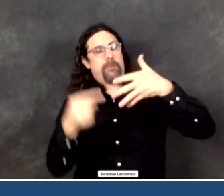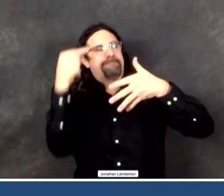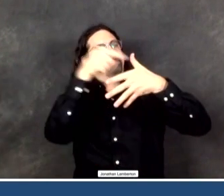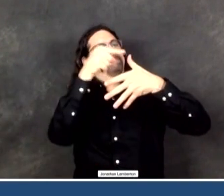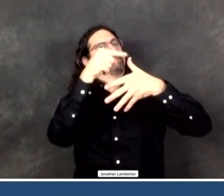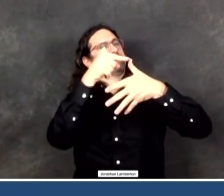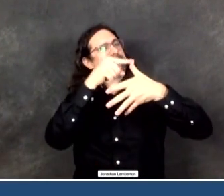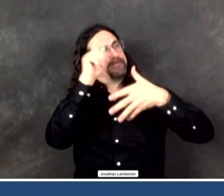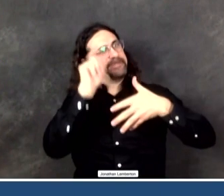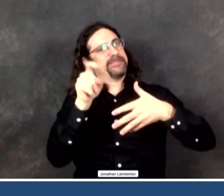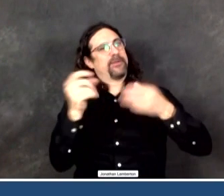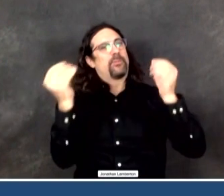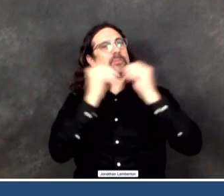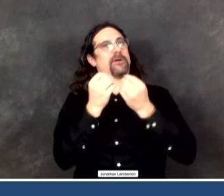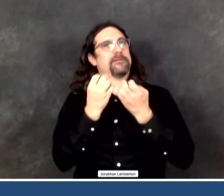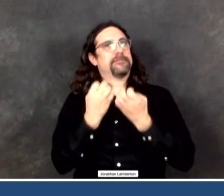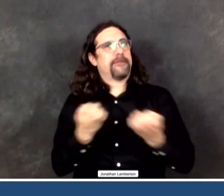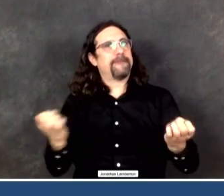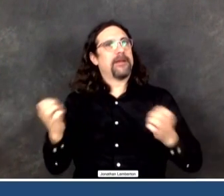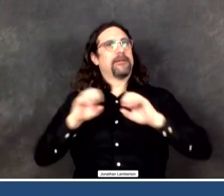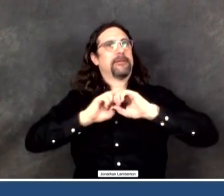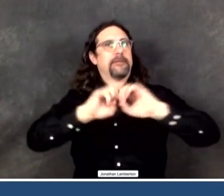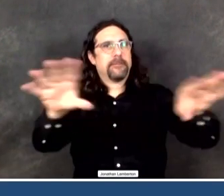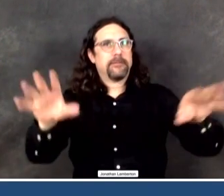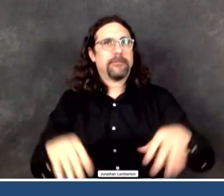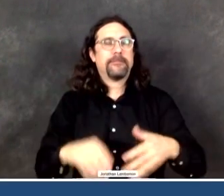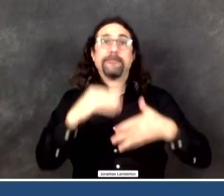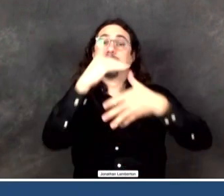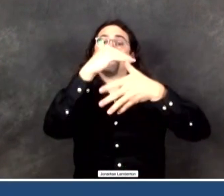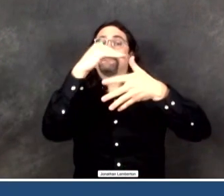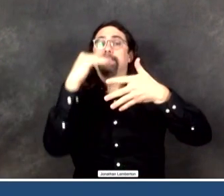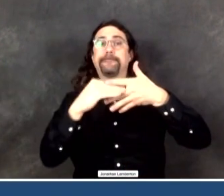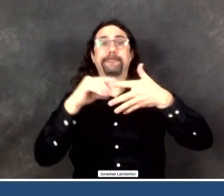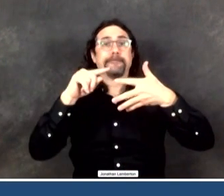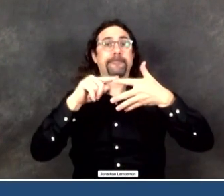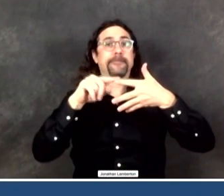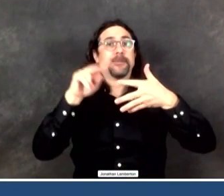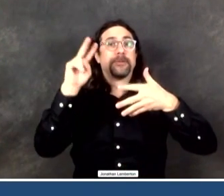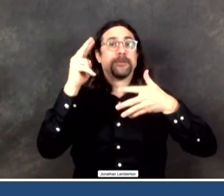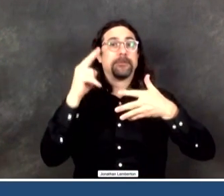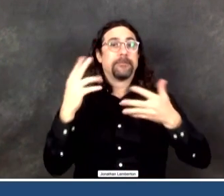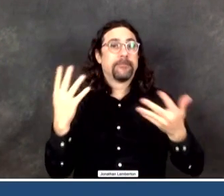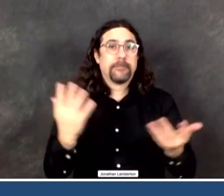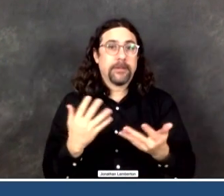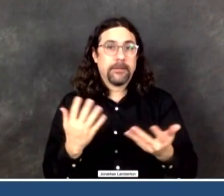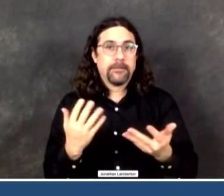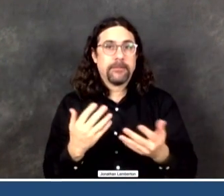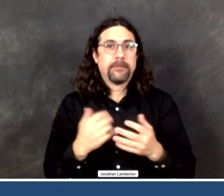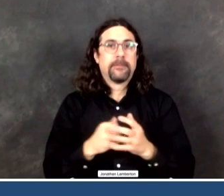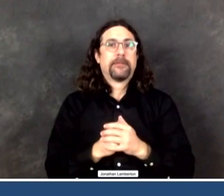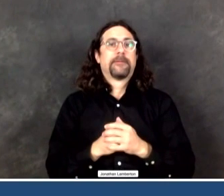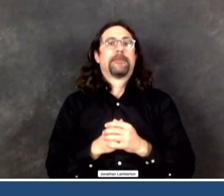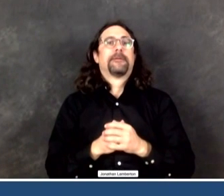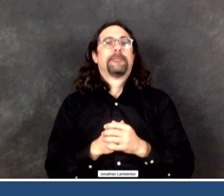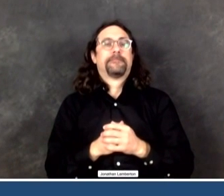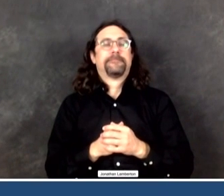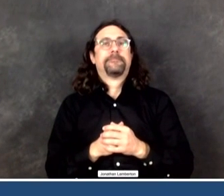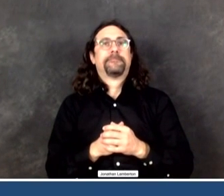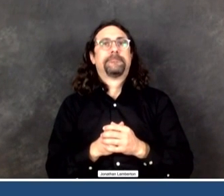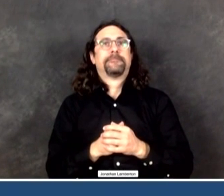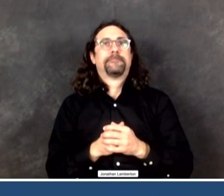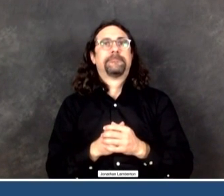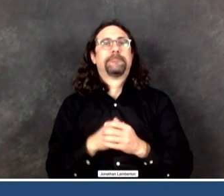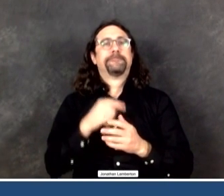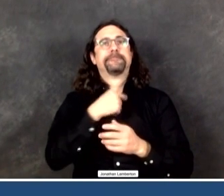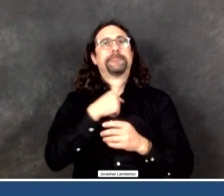parent helpline. We're going to take the helplines and hotlines we already have for parents and that they can reach